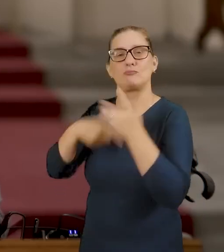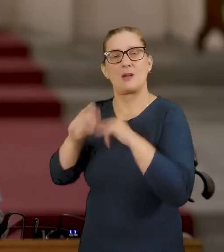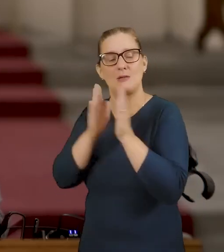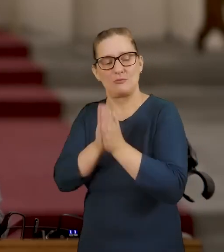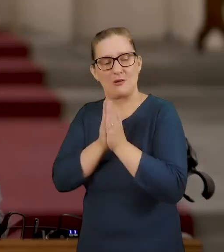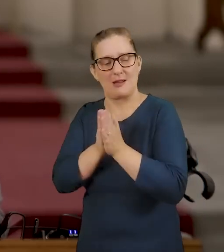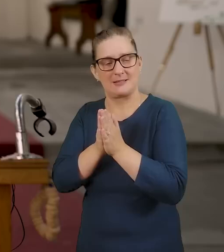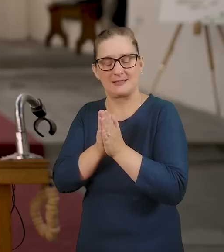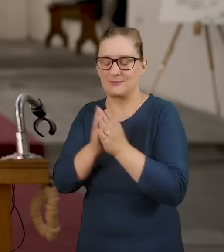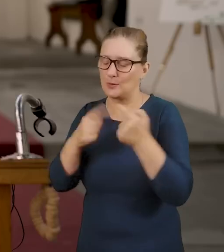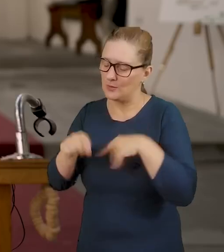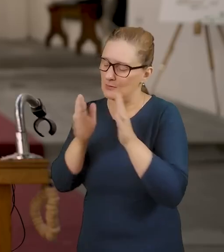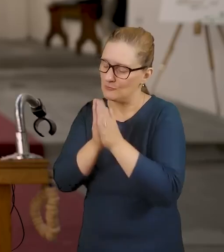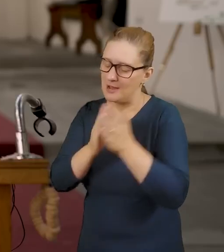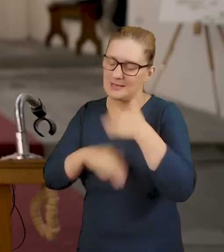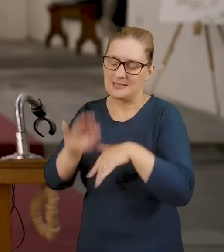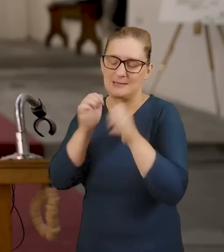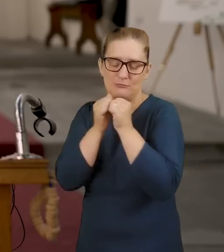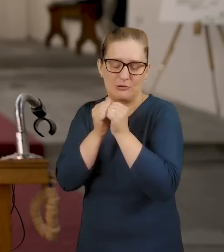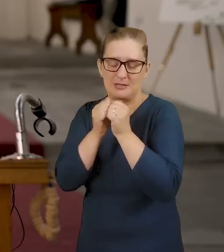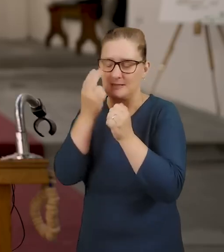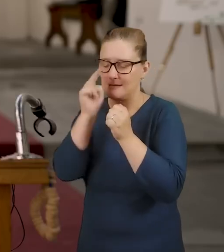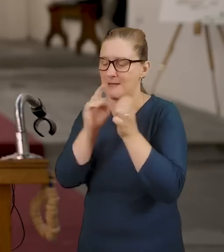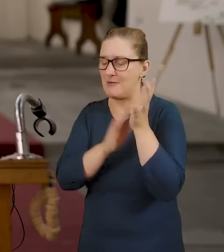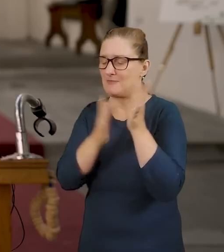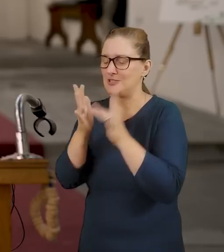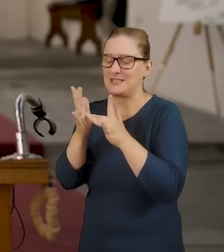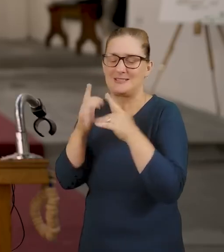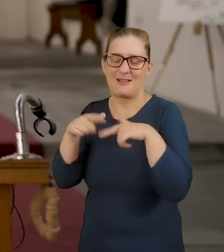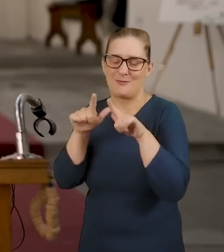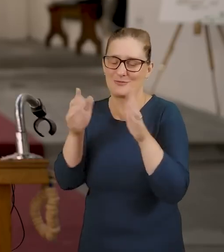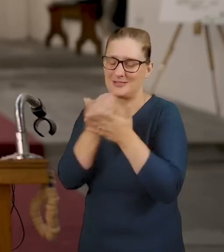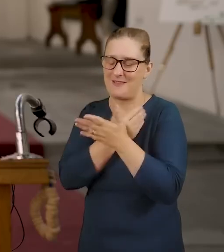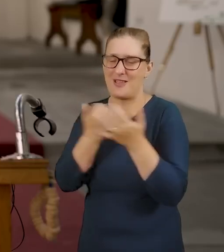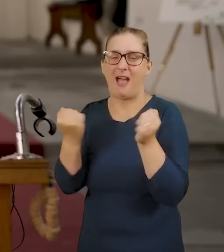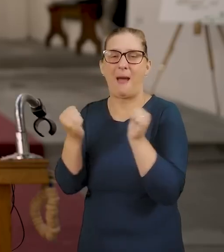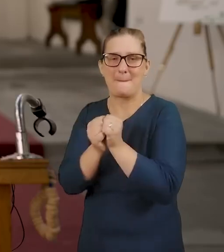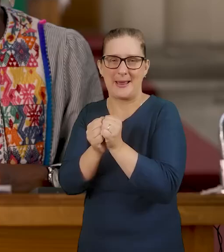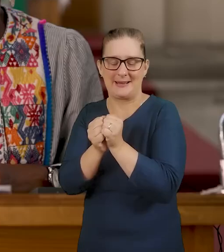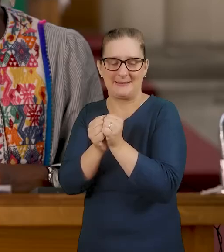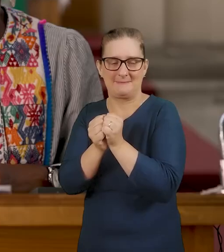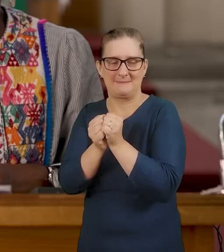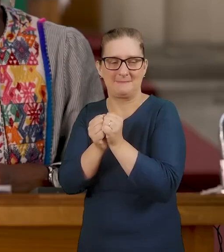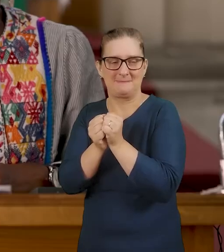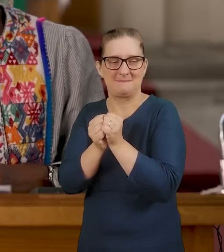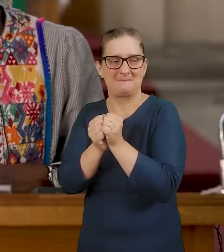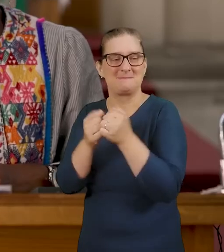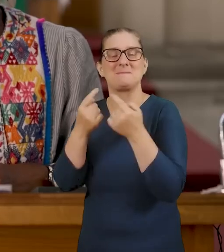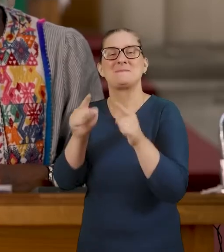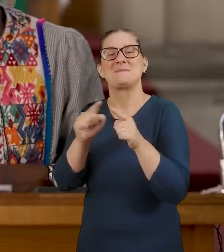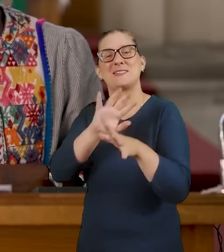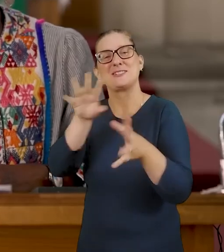our prayers. And we pray these in the precious name of Jesus Christ, our Lord and Saviour. Amen.